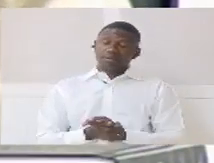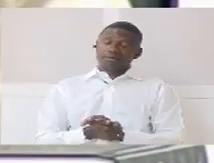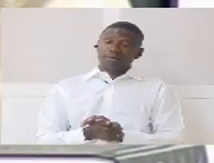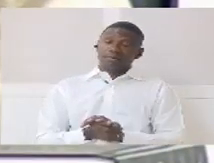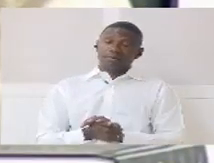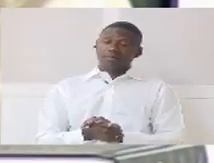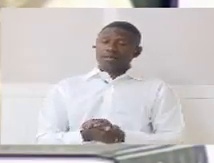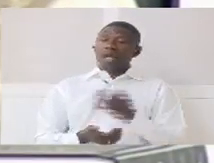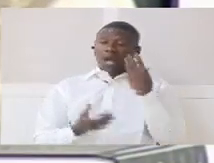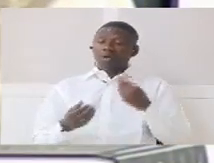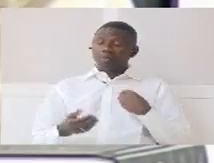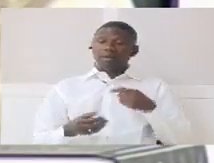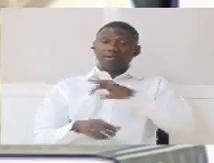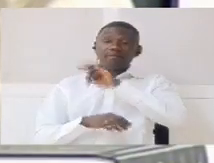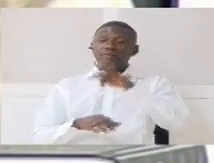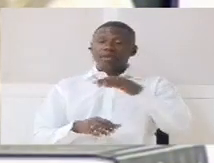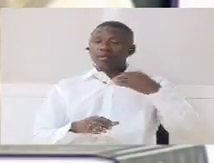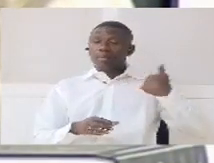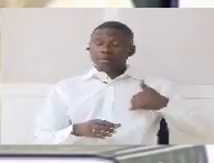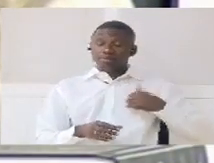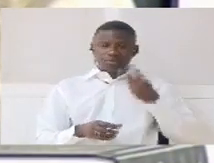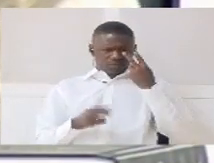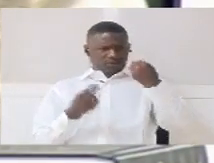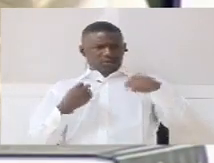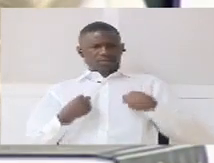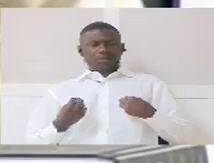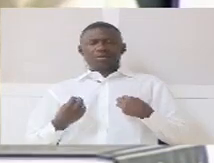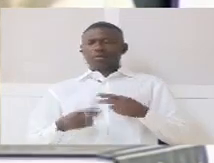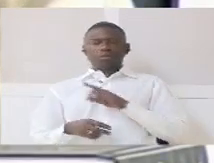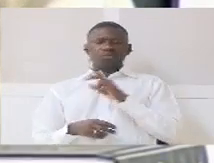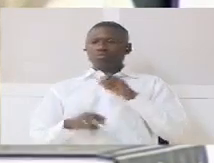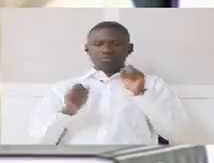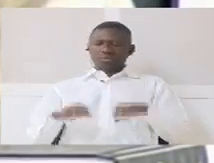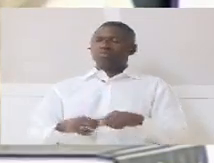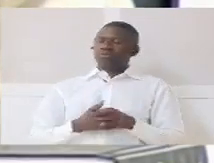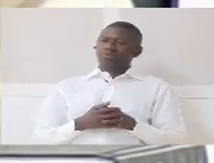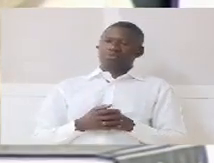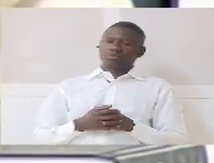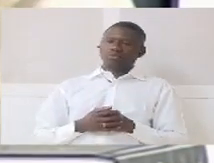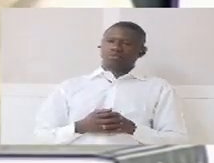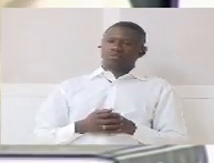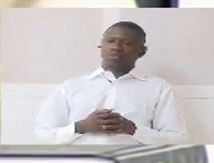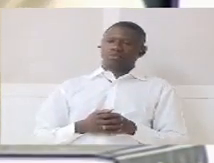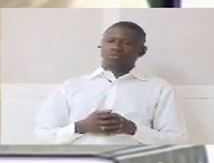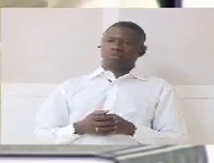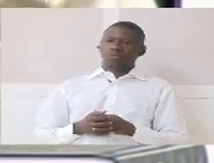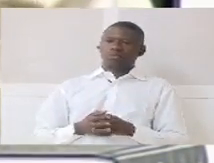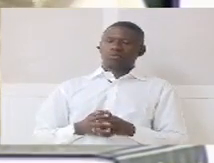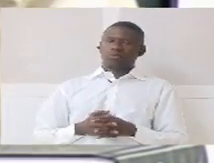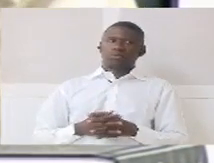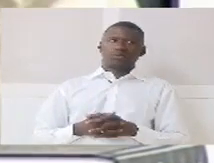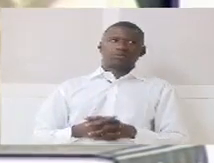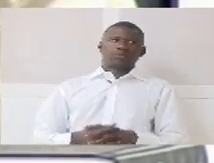How will I be perceived by the community? You ought to give this responsibility because to someone. So you ought to give this responsibility.